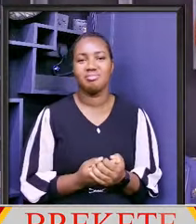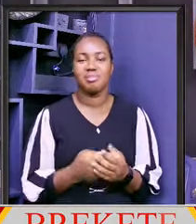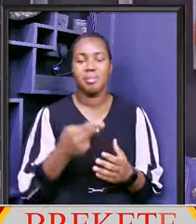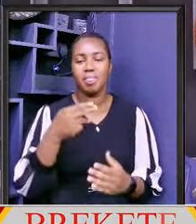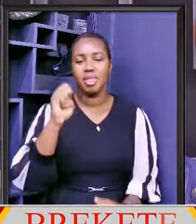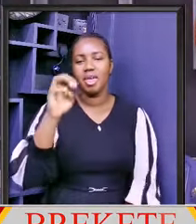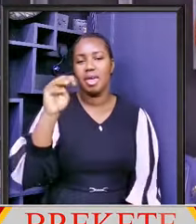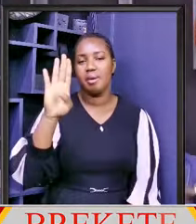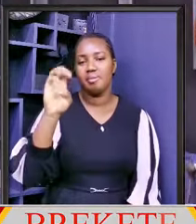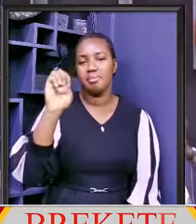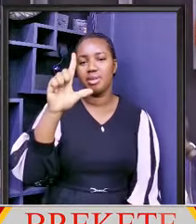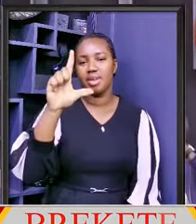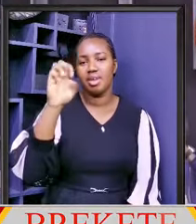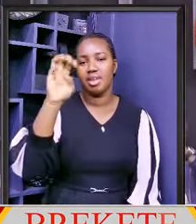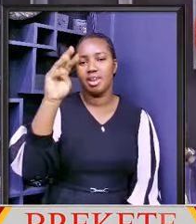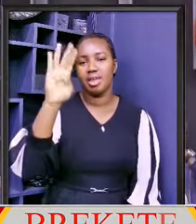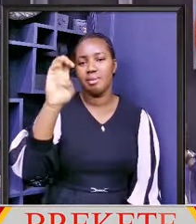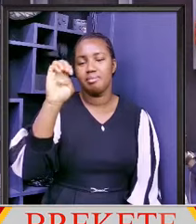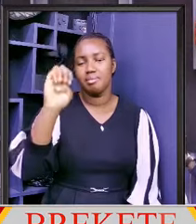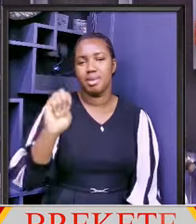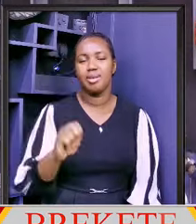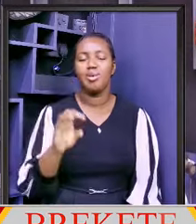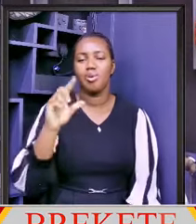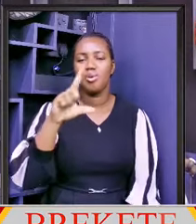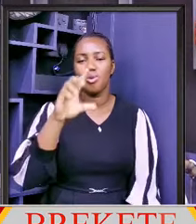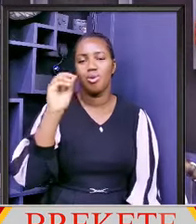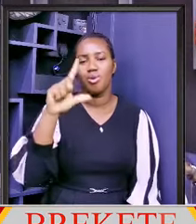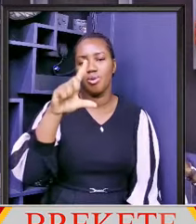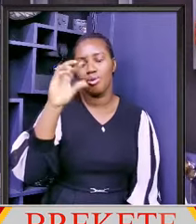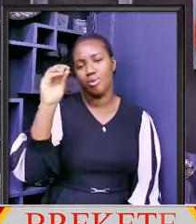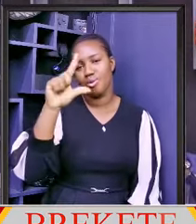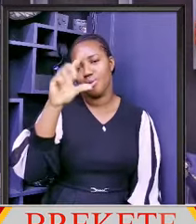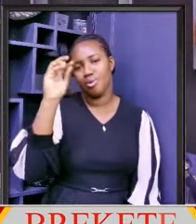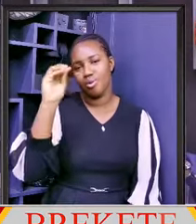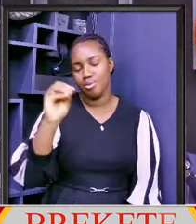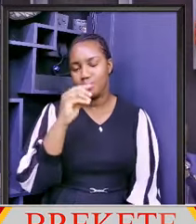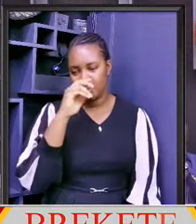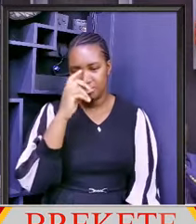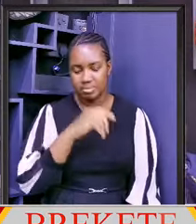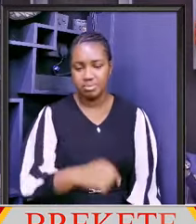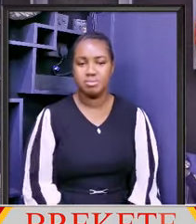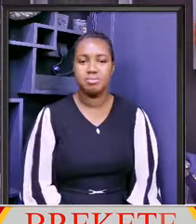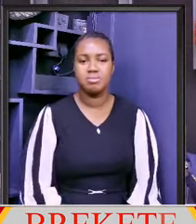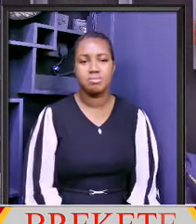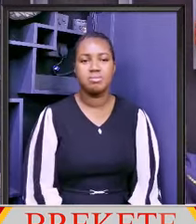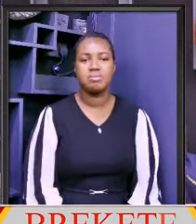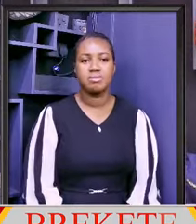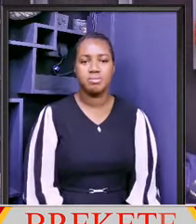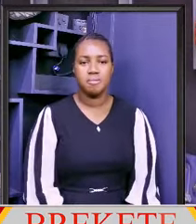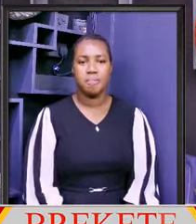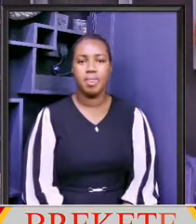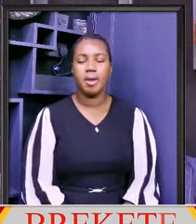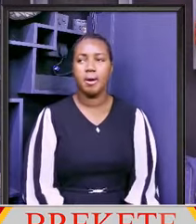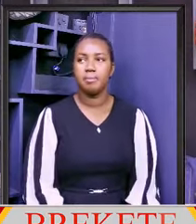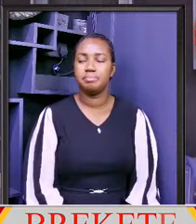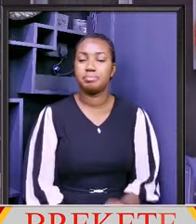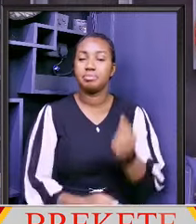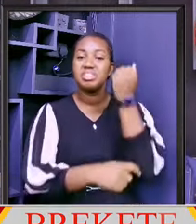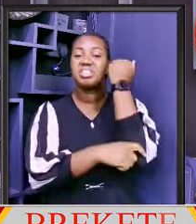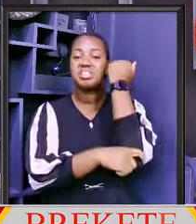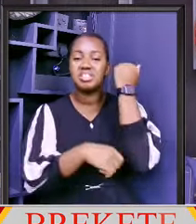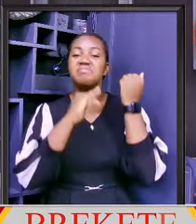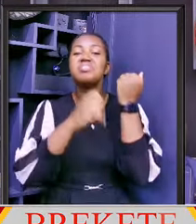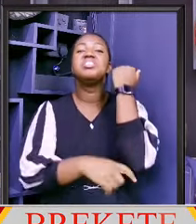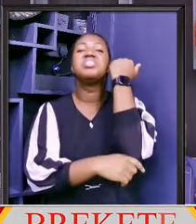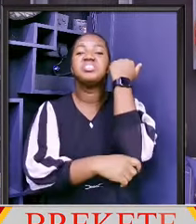Ndioshi. My brothers, my sisters, if when I looked at them, I said, sit down, don't they give us signal to do to signal, make we continue to deliver, not they go. Thief, not